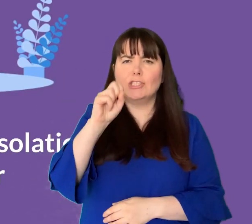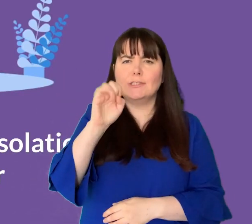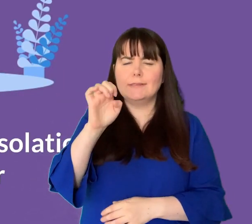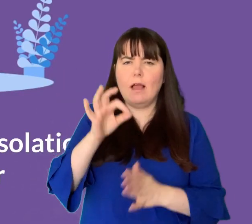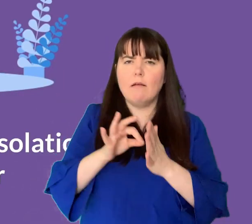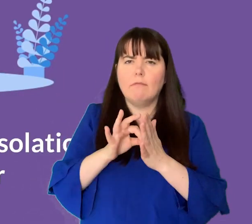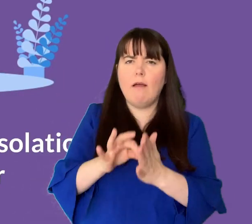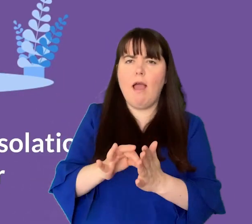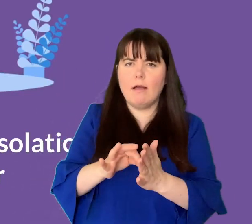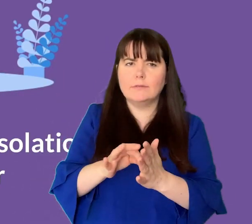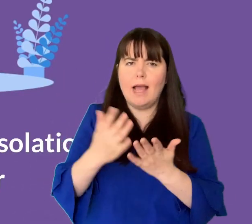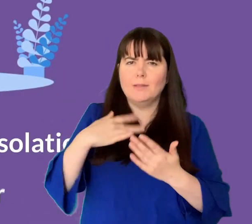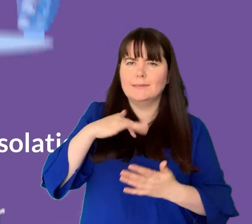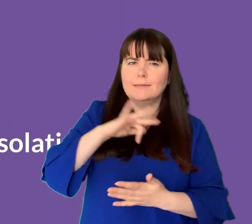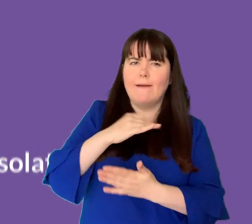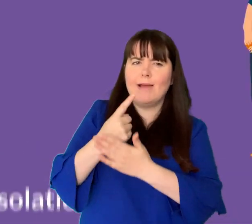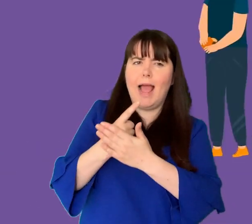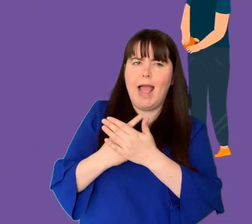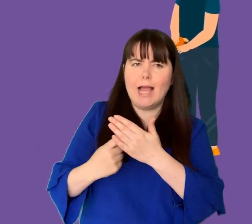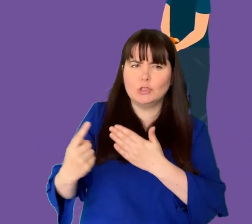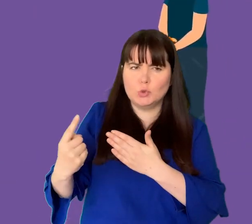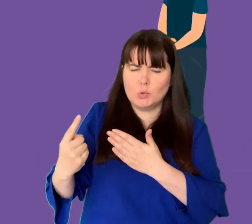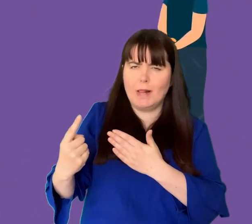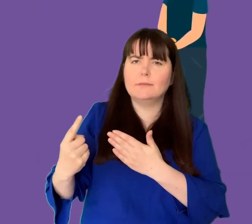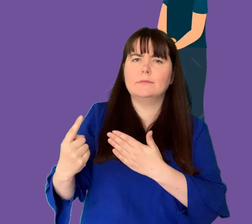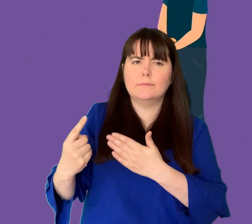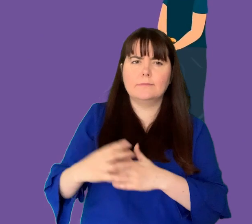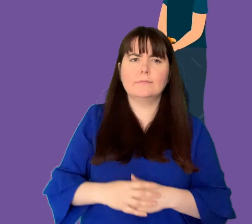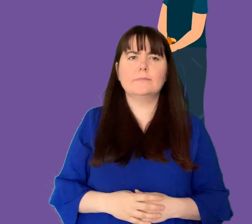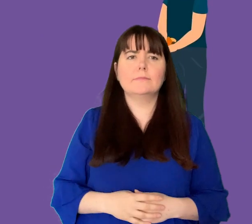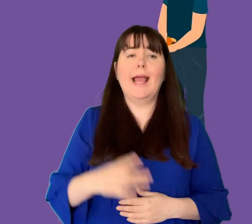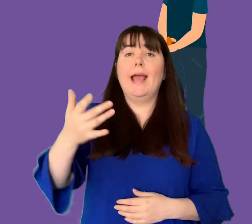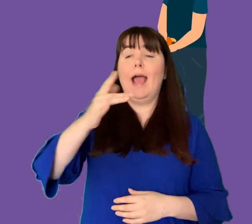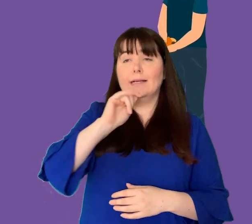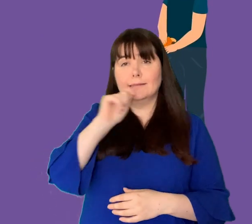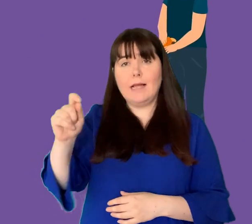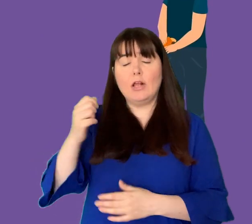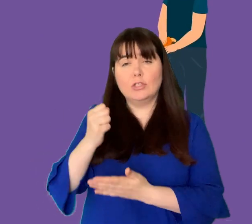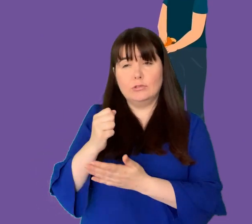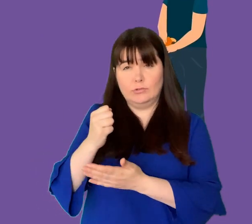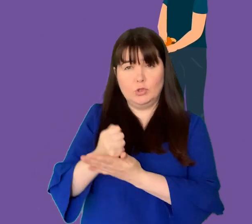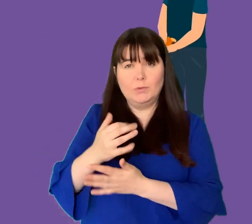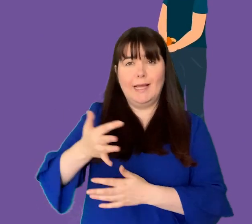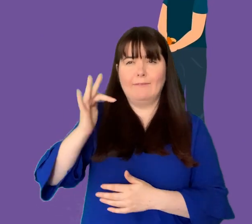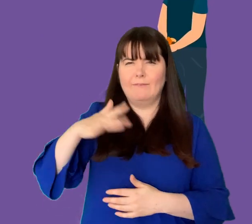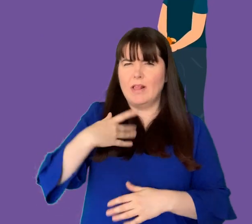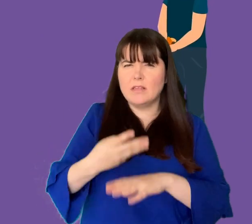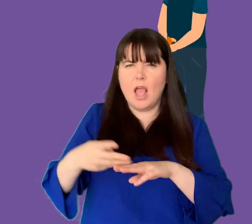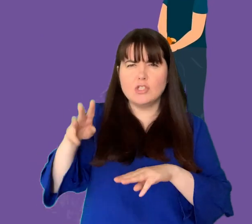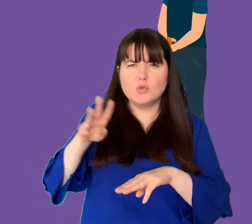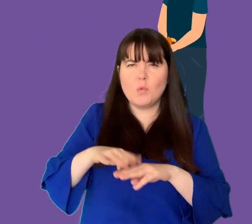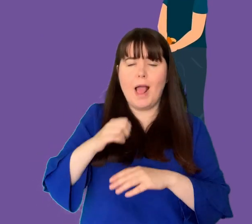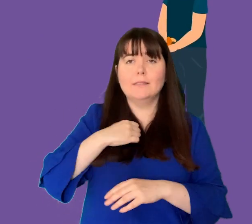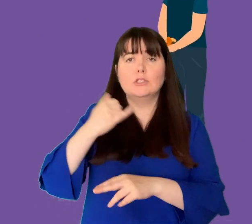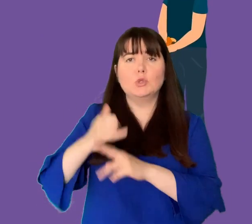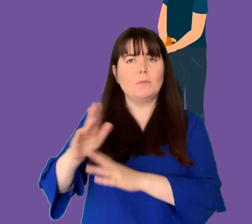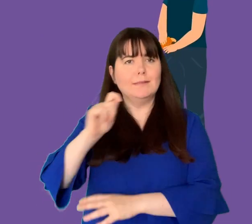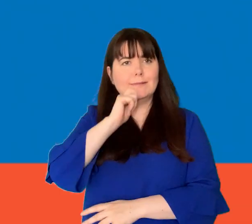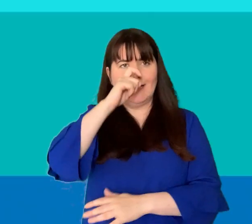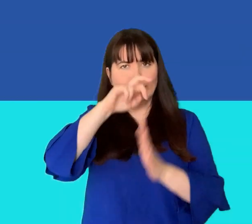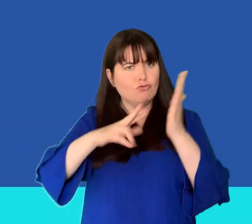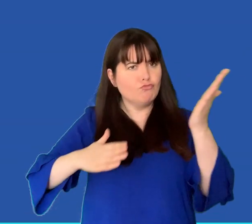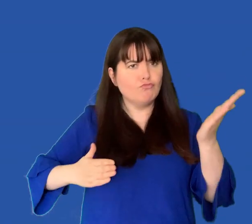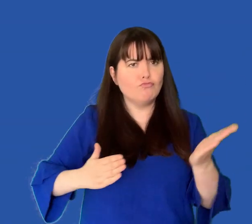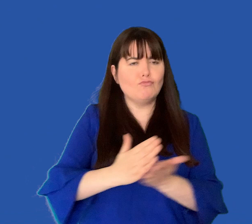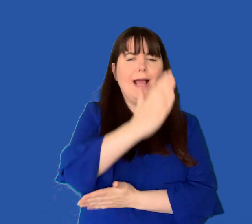self-isolation and phone your doctor. Make sure students know that if they feel unwell in school, they should tell their teacher straight away.